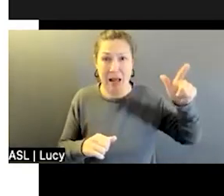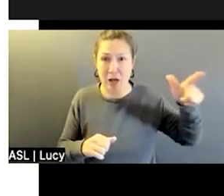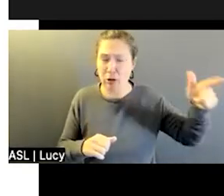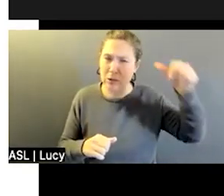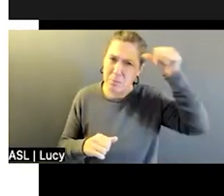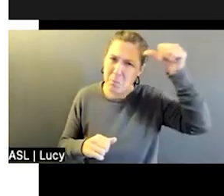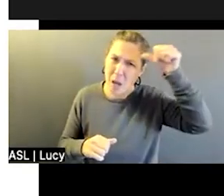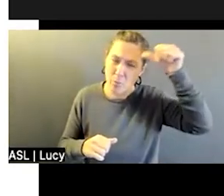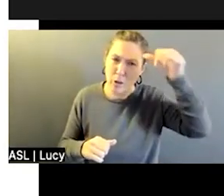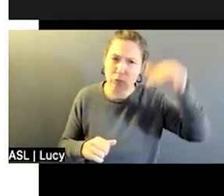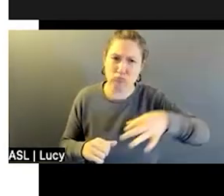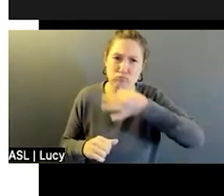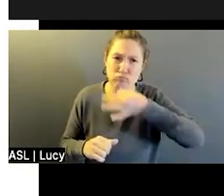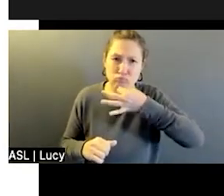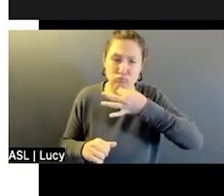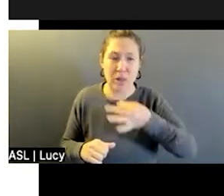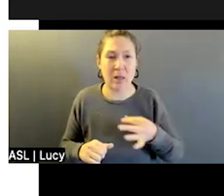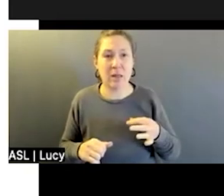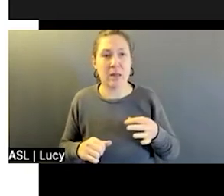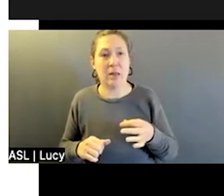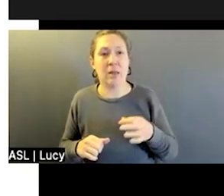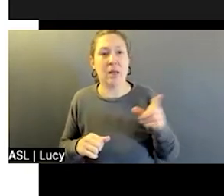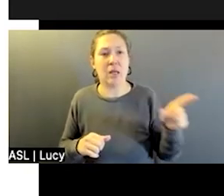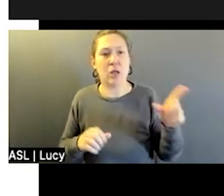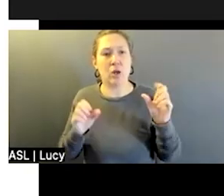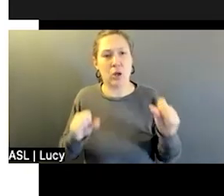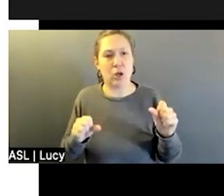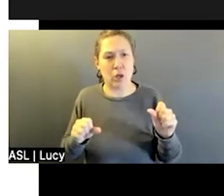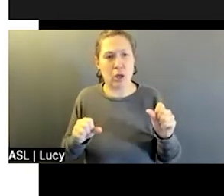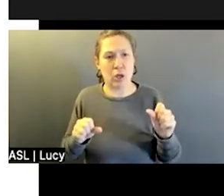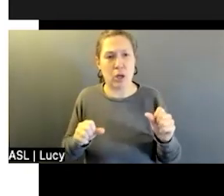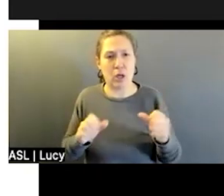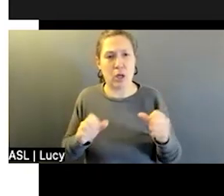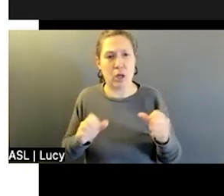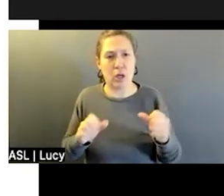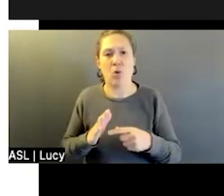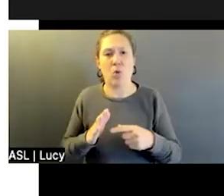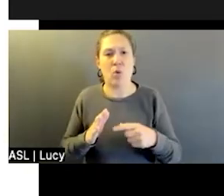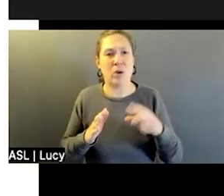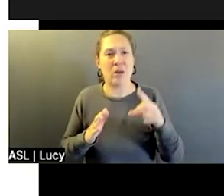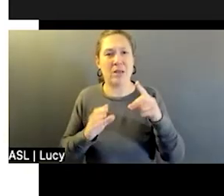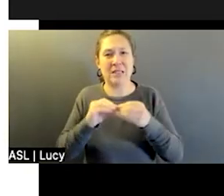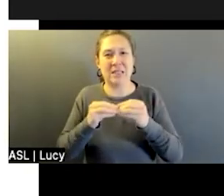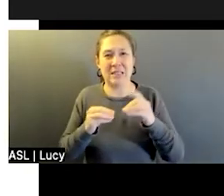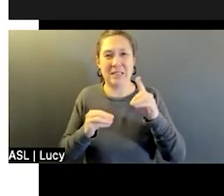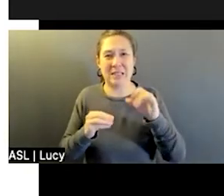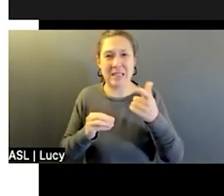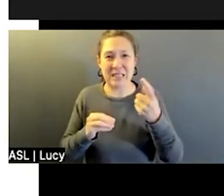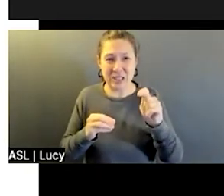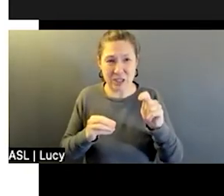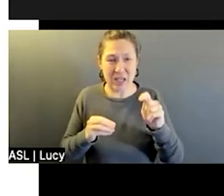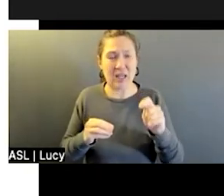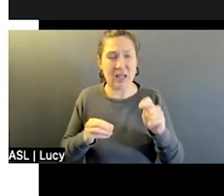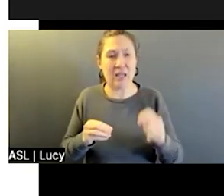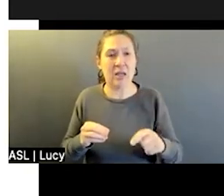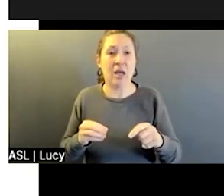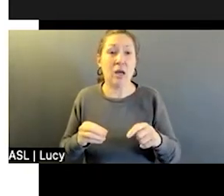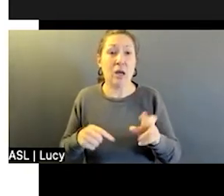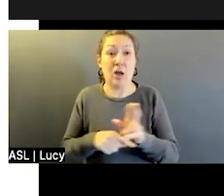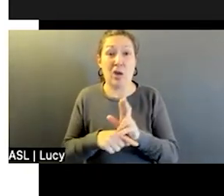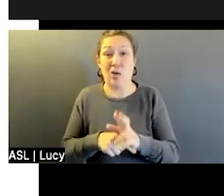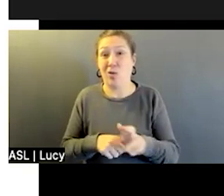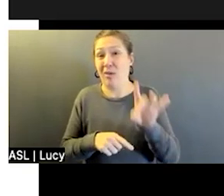could represent digit K with K pins. That would be easier, but it's time consuming and